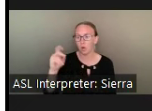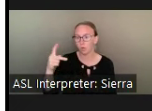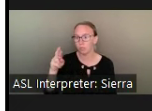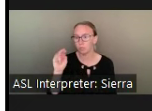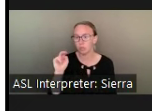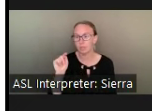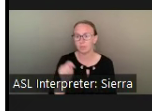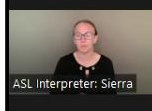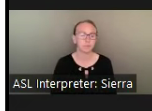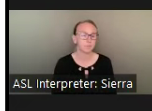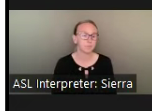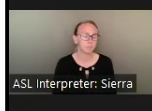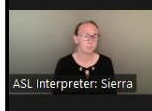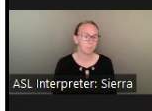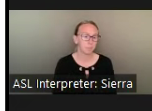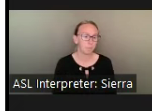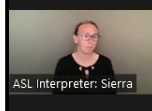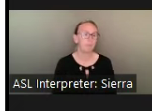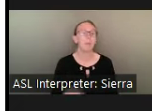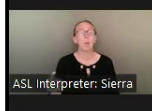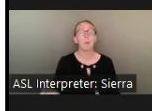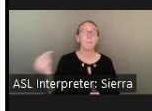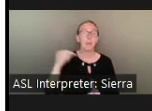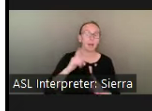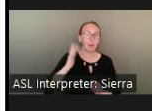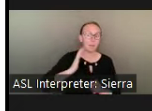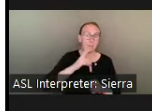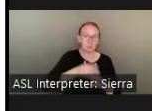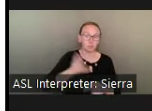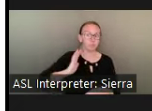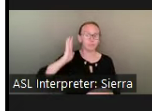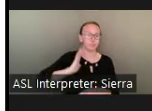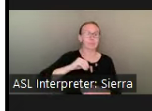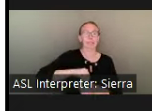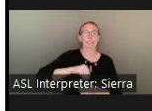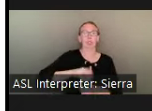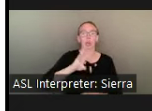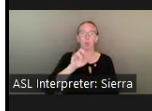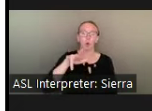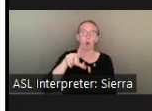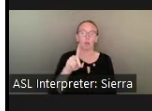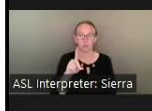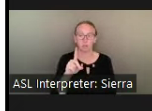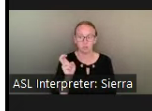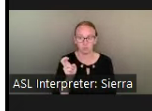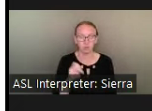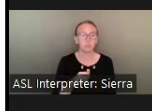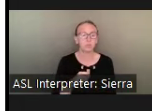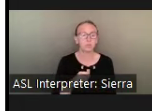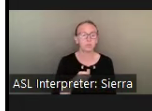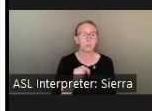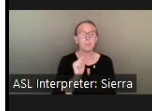So back to the interior world I mentioned like way back when. These were probably the most, I guess, specifically